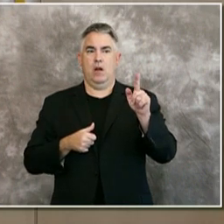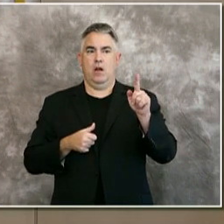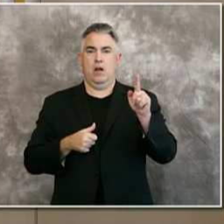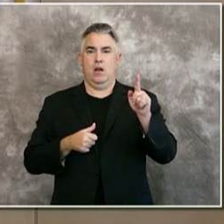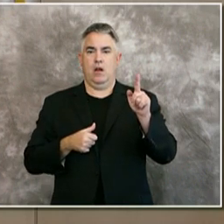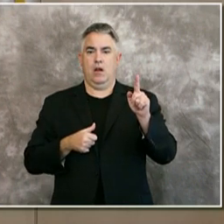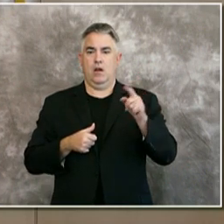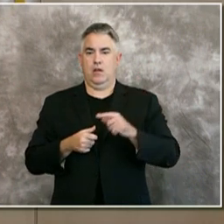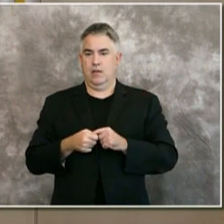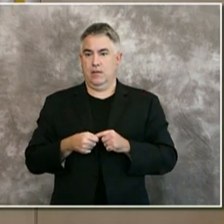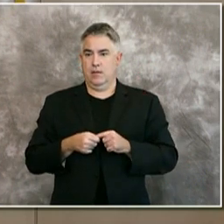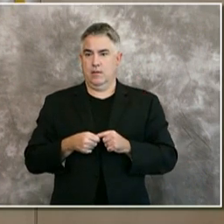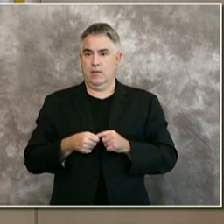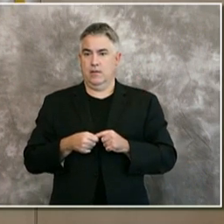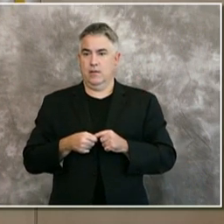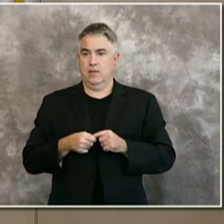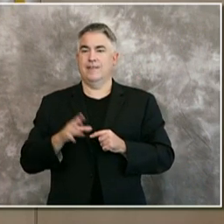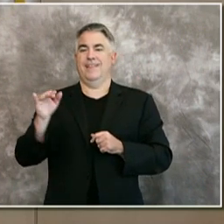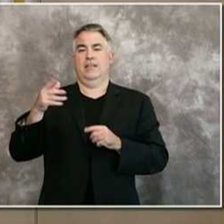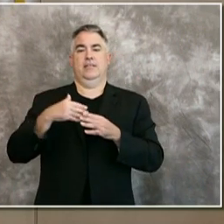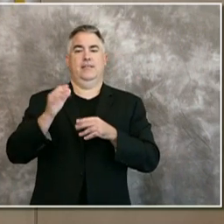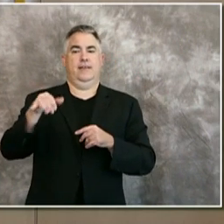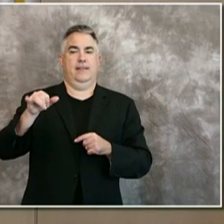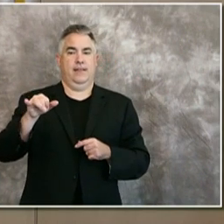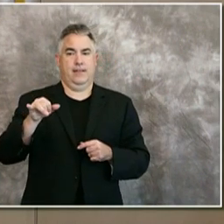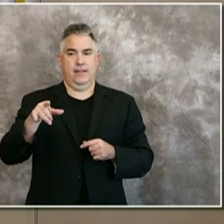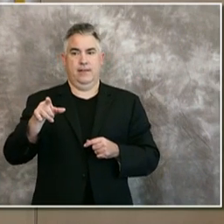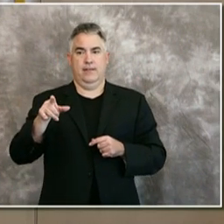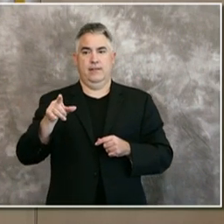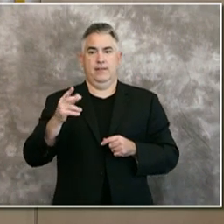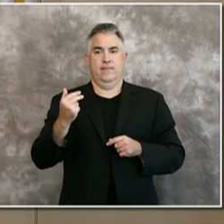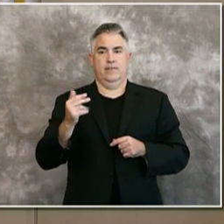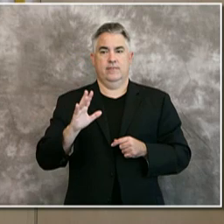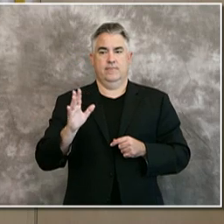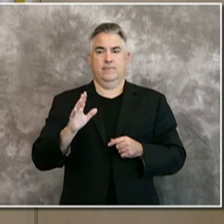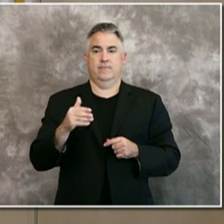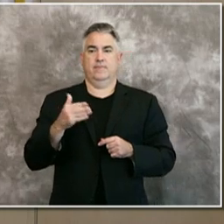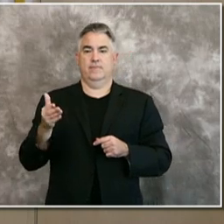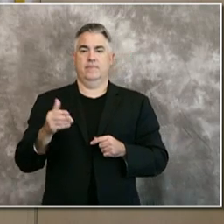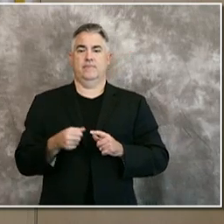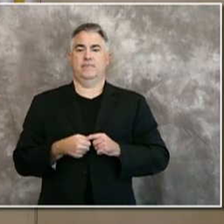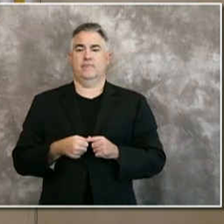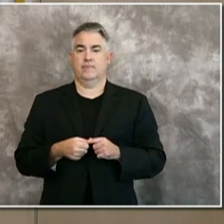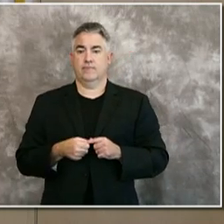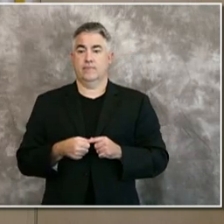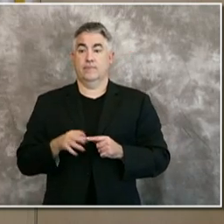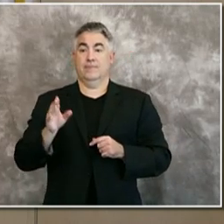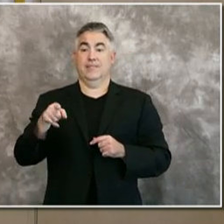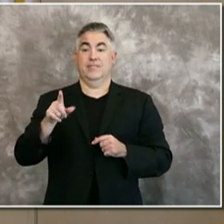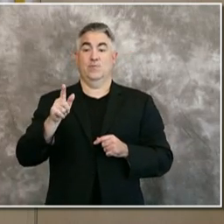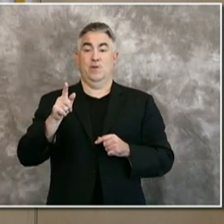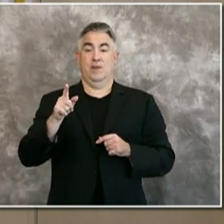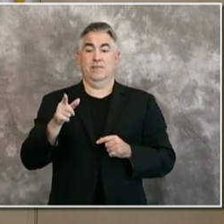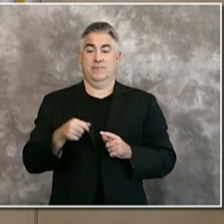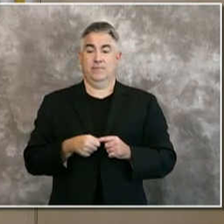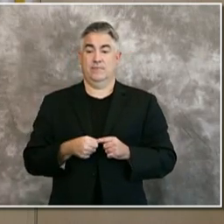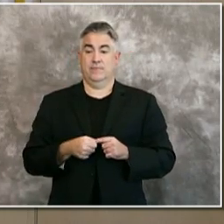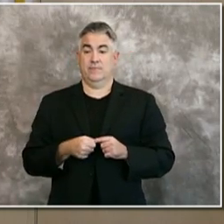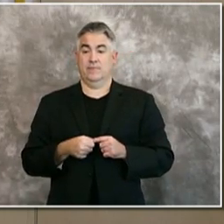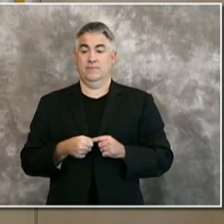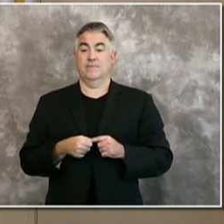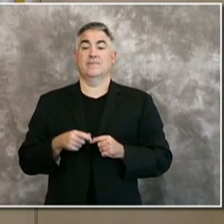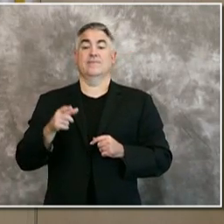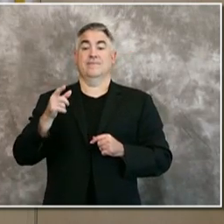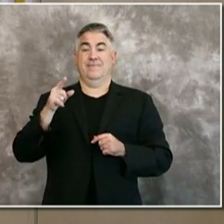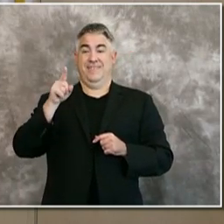next slide, it lists them. It shows the number of slides. So 16 of these community